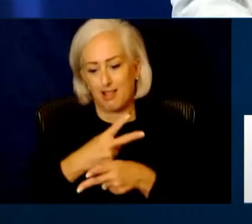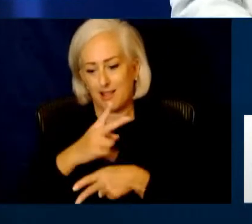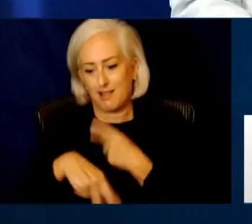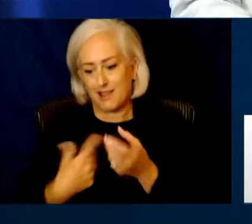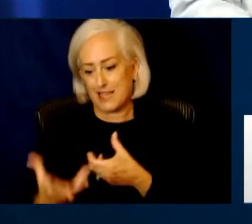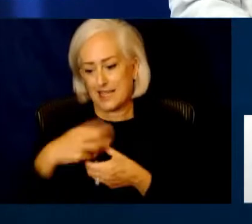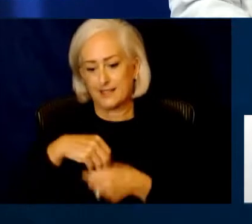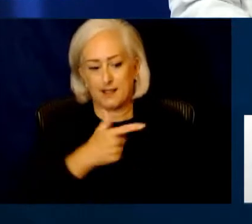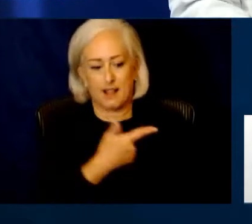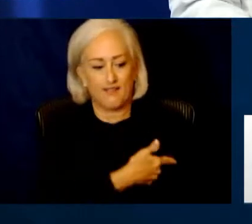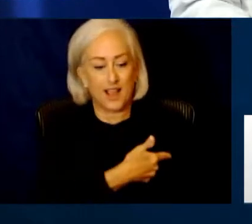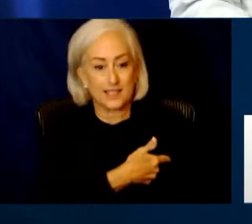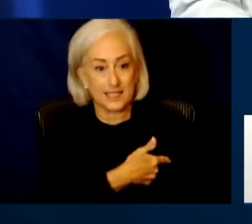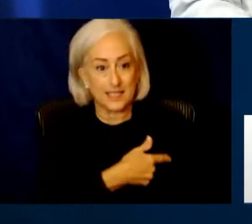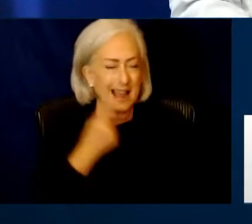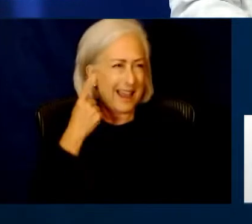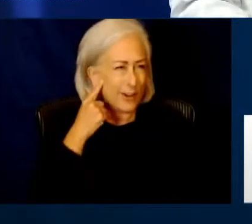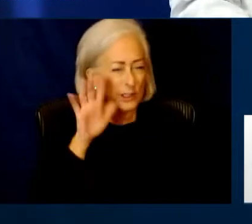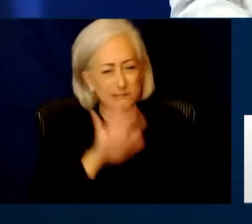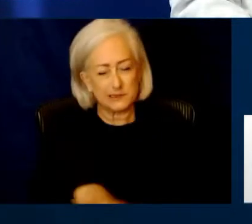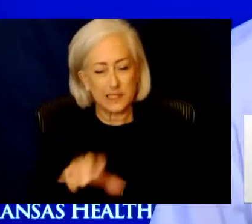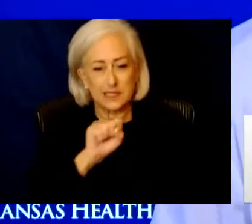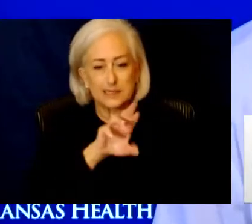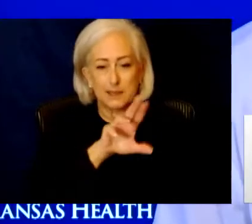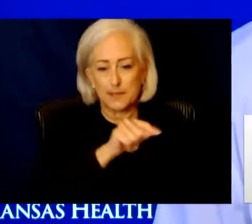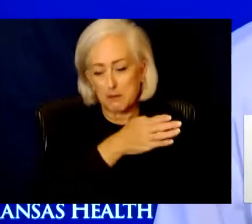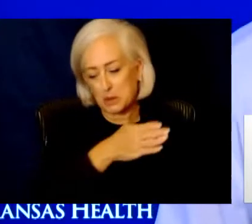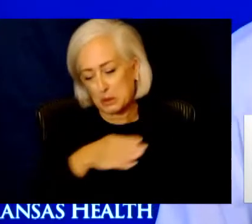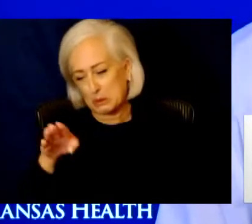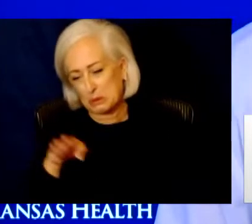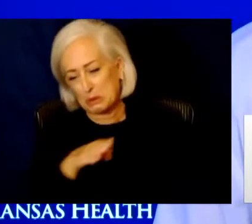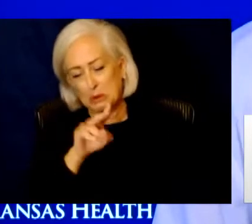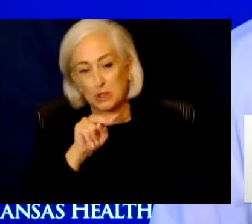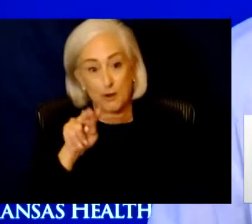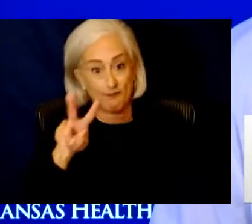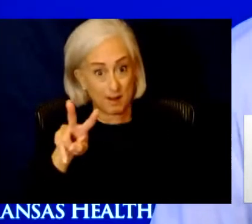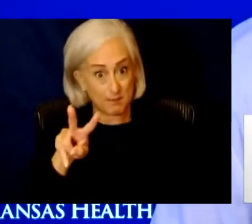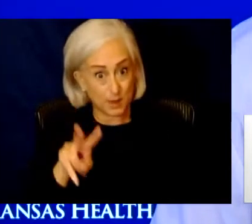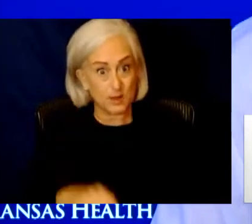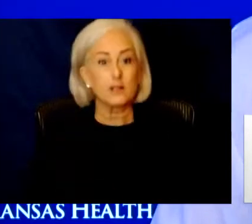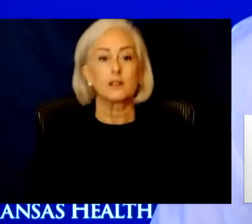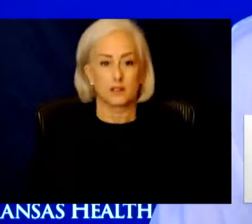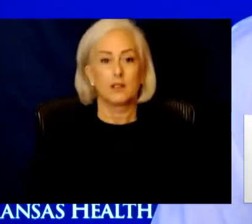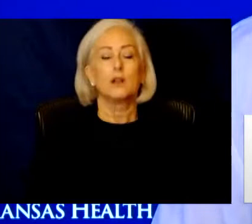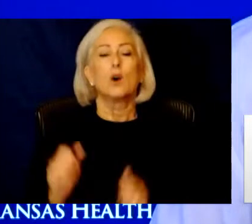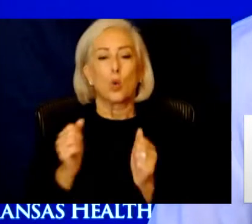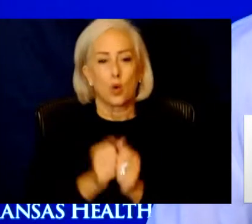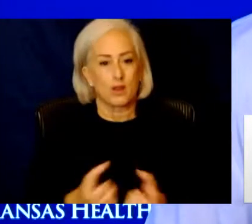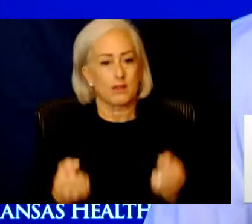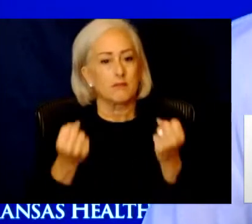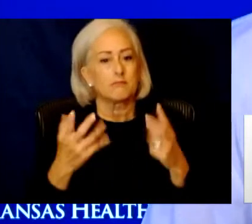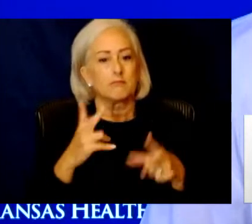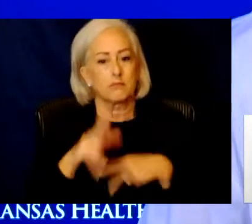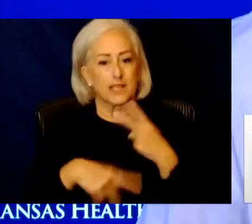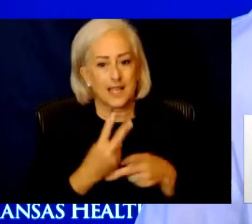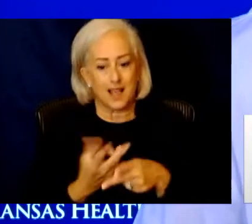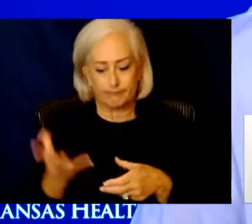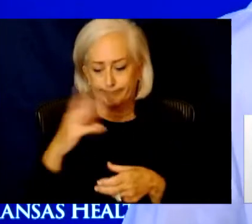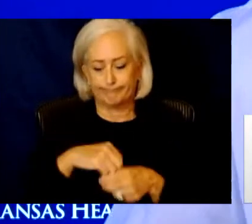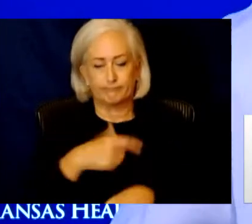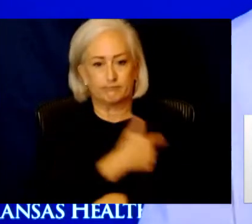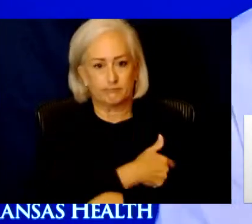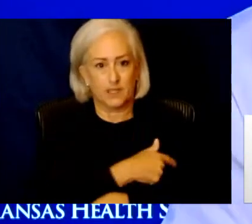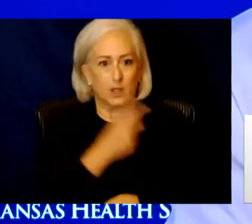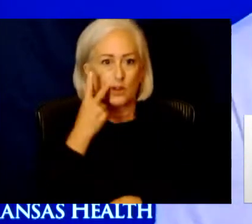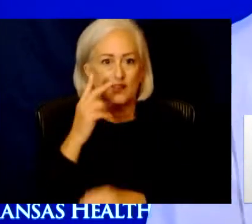heard, anywhere from September to November, Hawk. Yeah, I think with this bivalent, we saw some maybe increased antibody